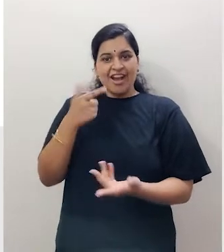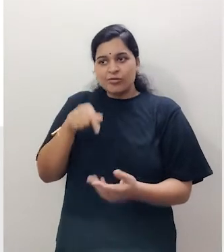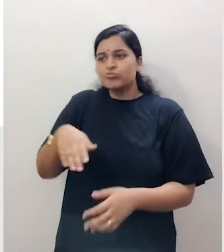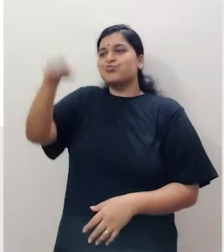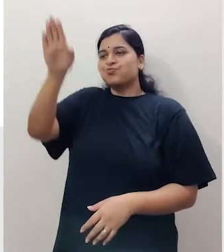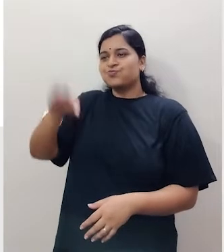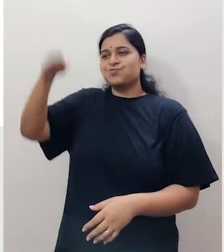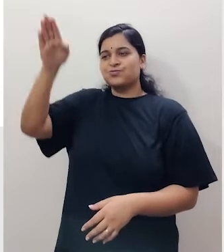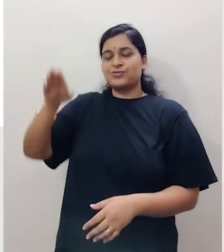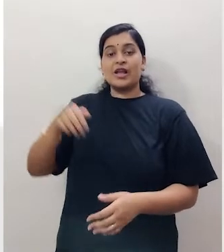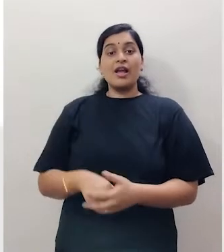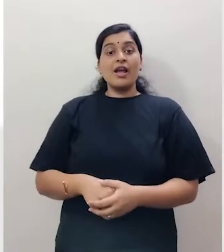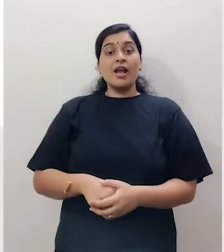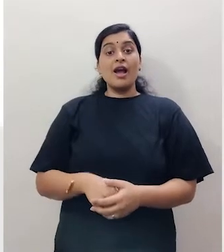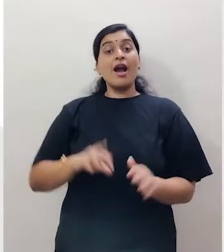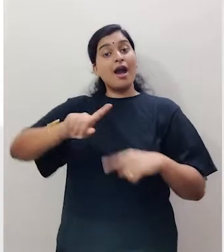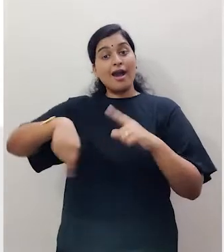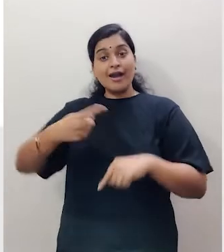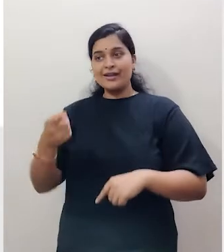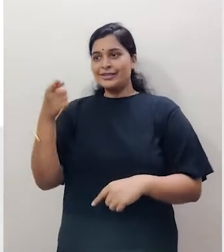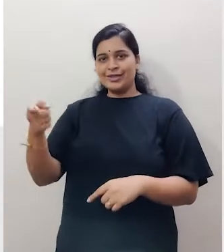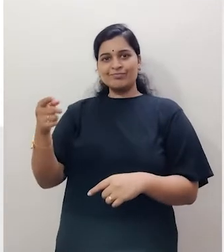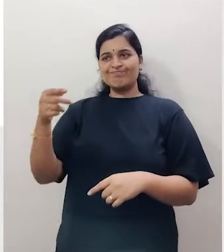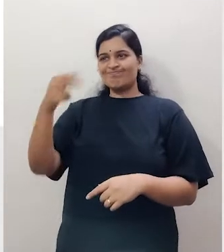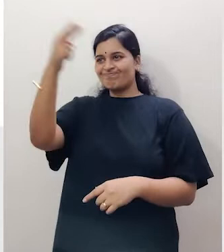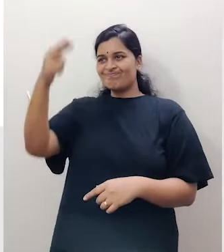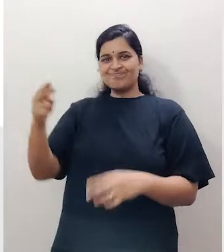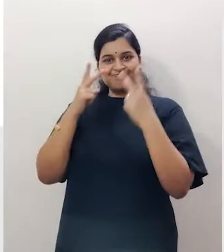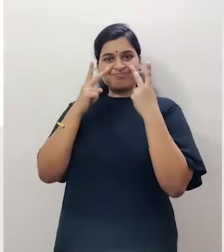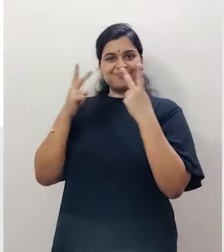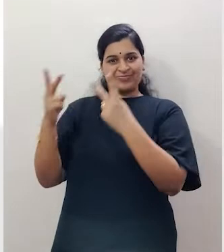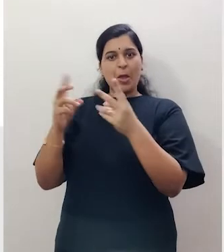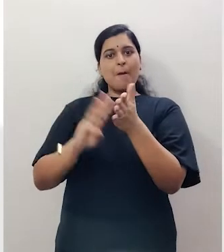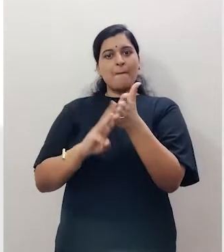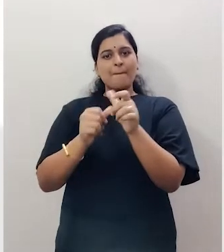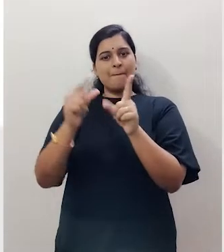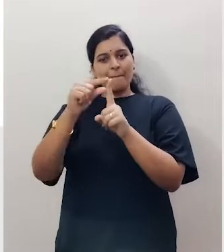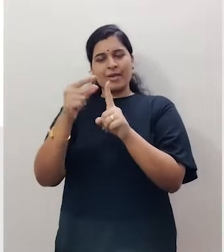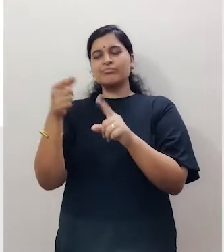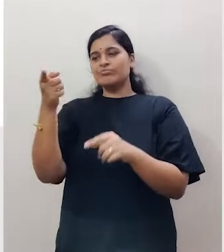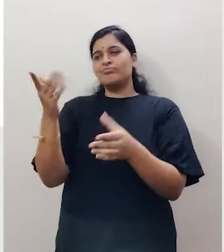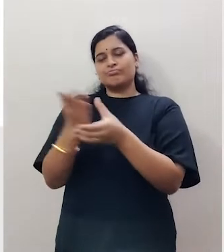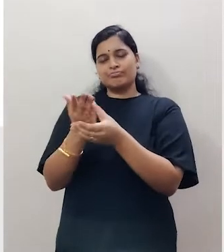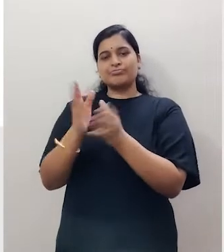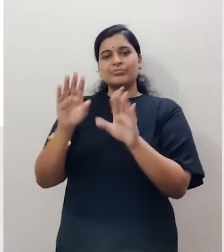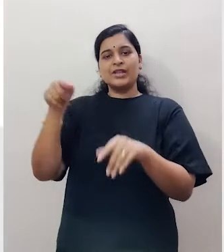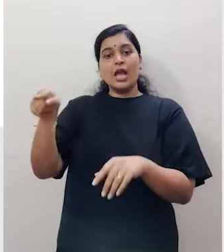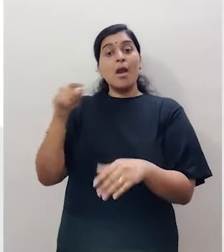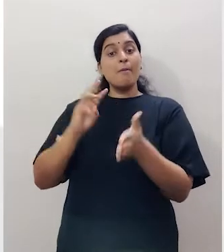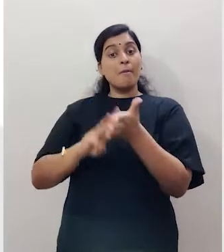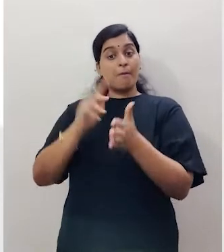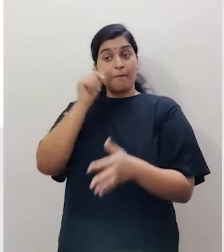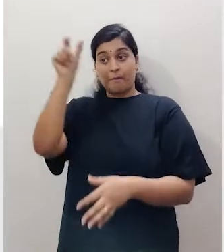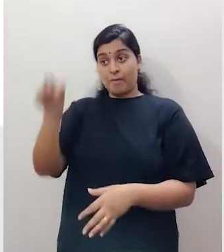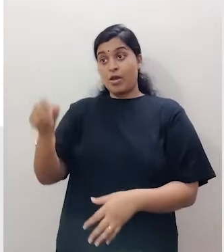painting from Map's collection is one by the same artist. It depicts a scene of celebration and festivities, and the central focus of